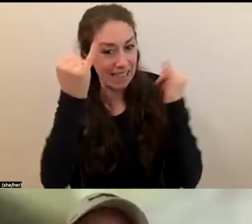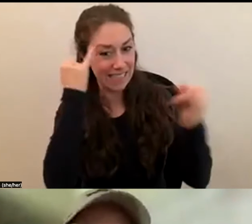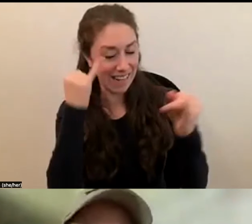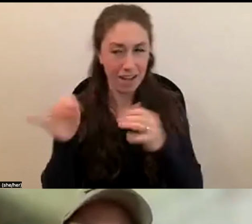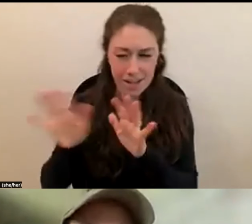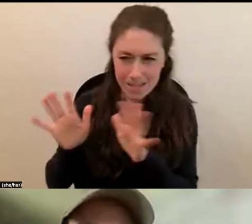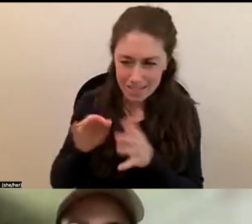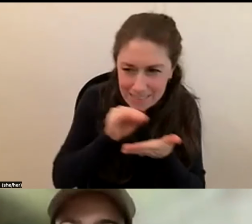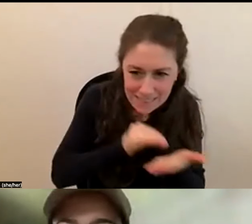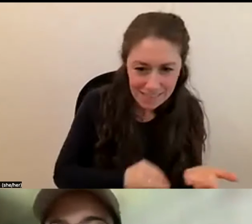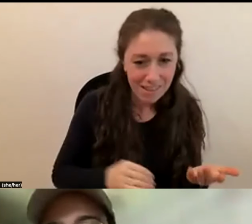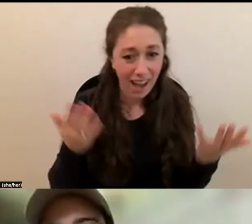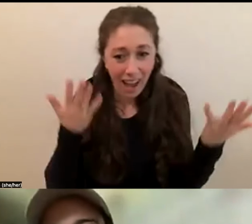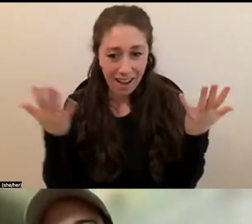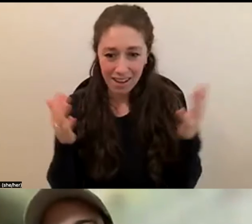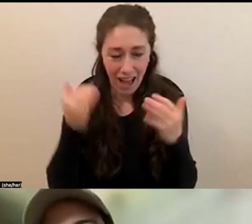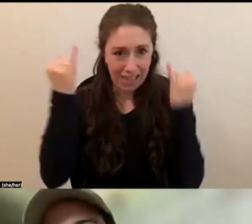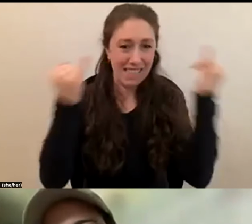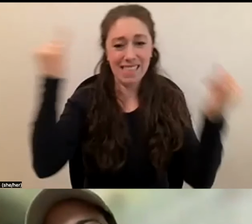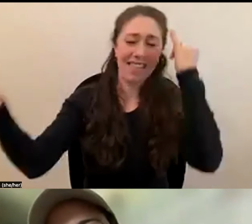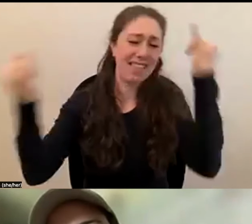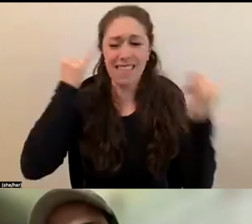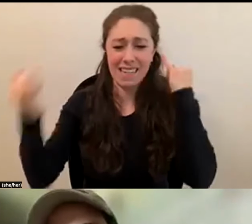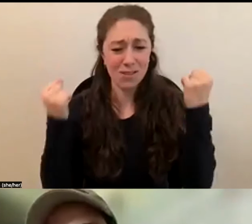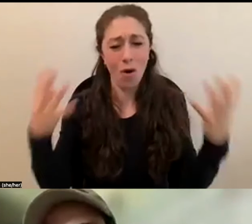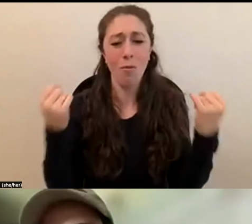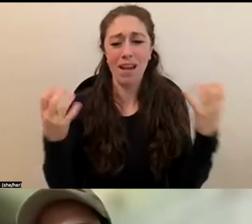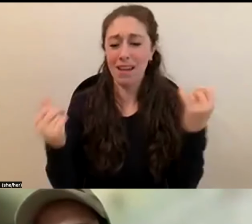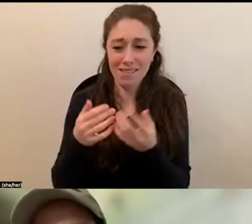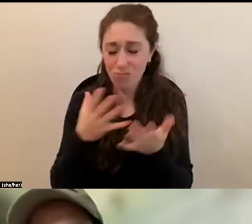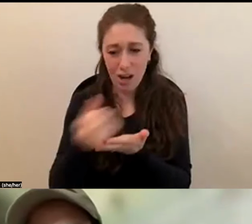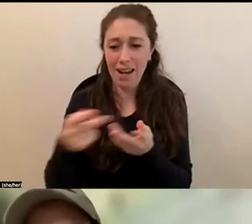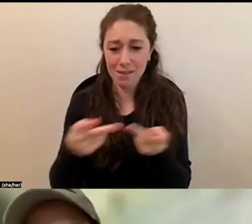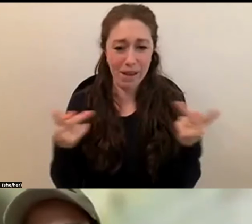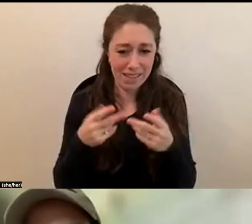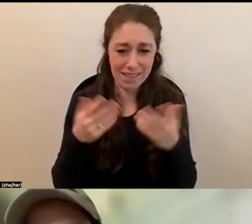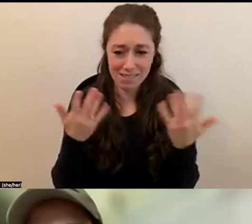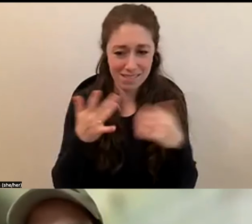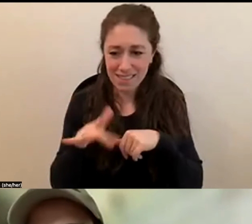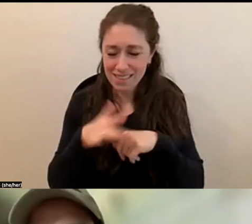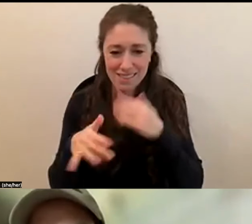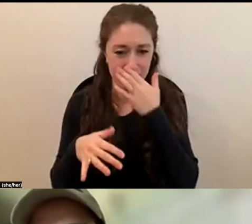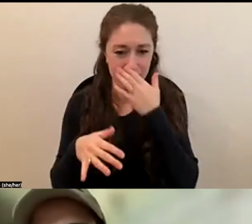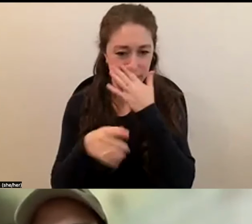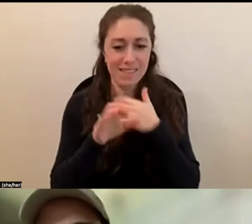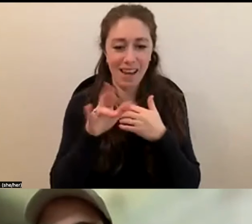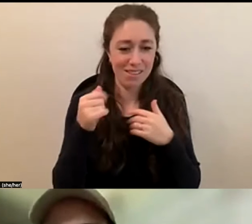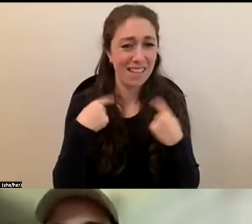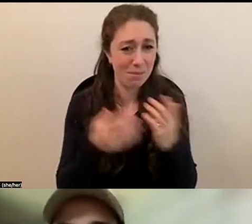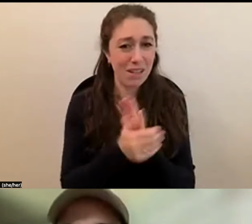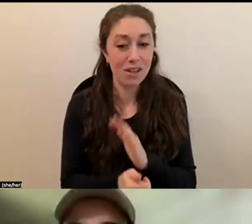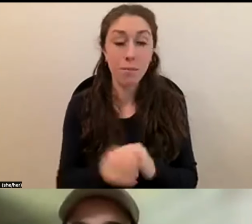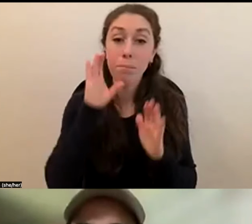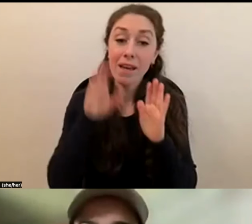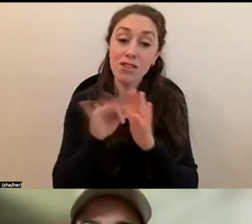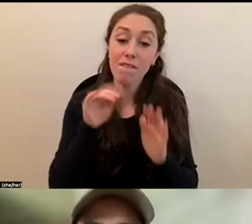I don't have nowhere to put them. I ran out. I got so many ideas, I just ran out where to put them. So he's just really been good about that. So the Pictures of You